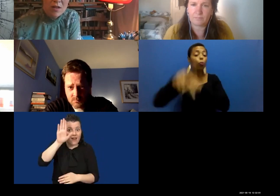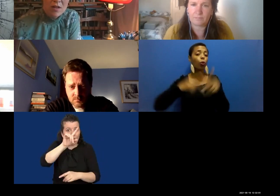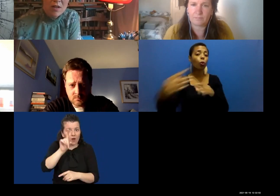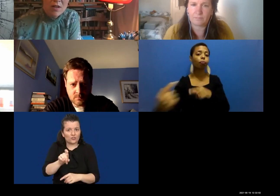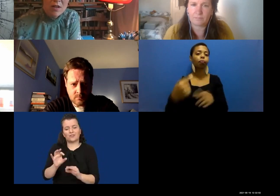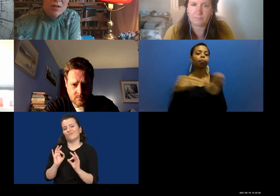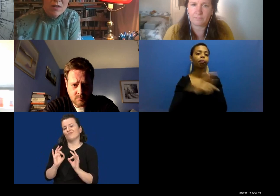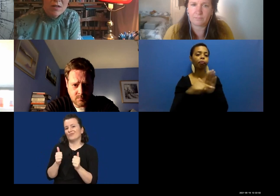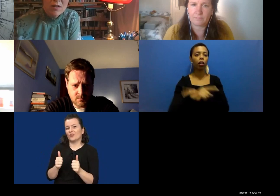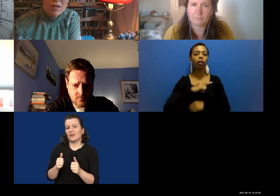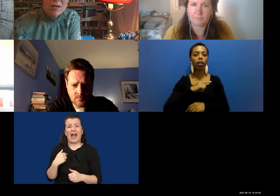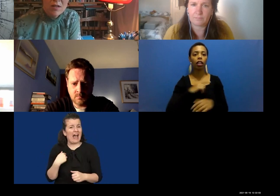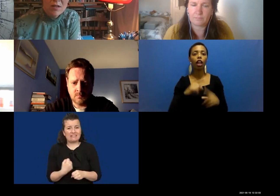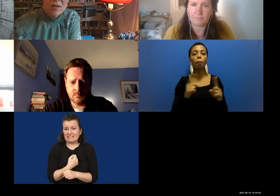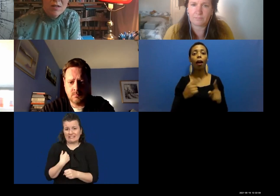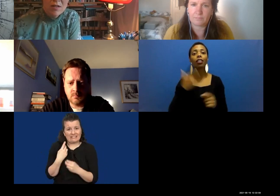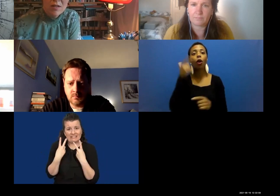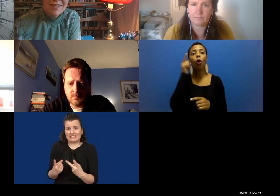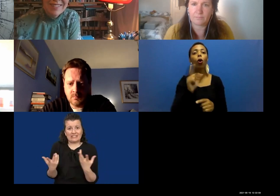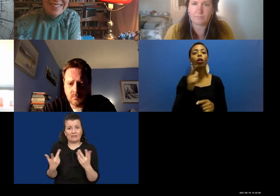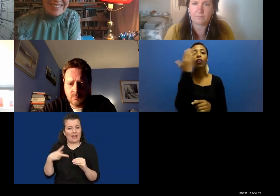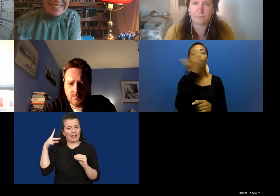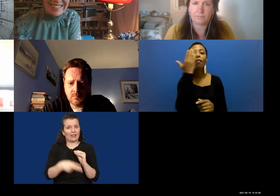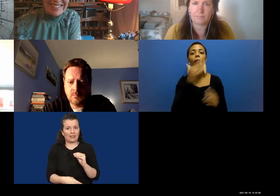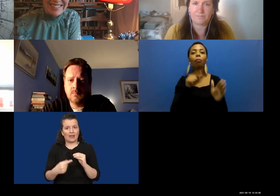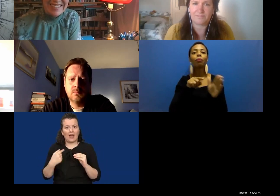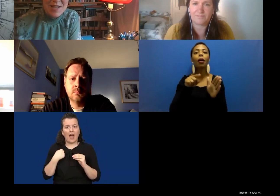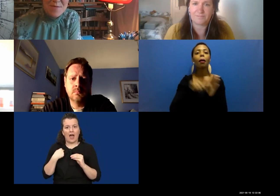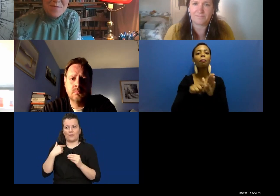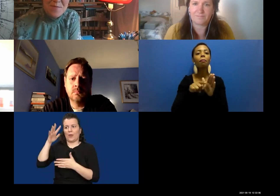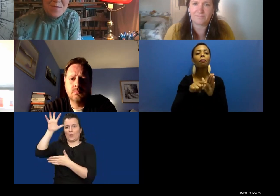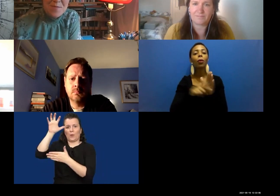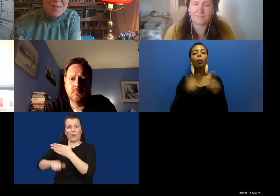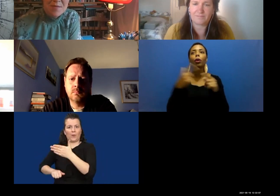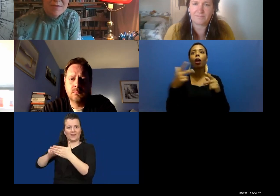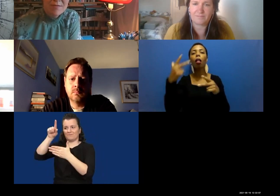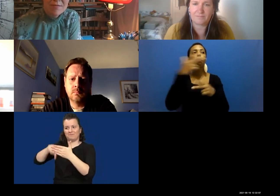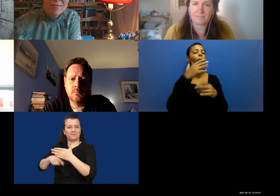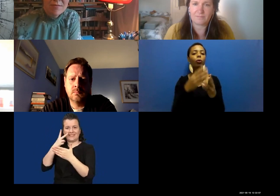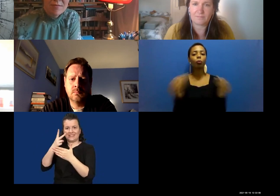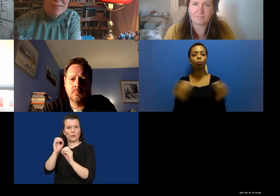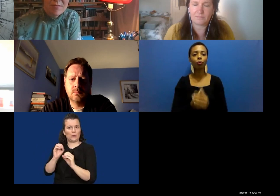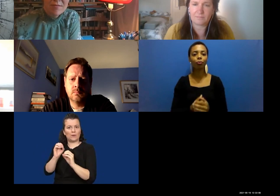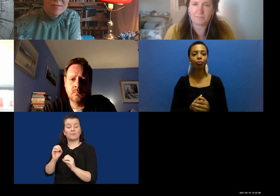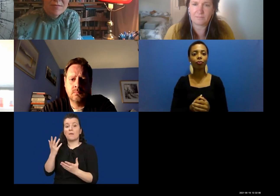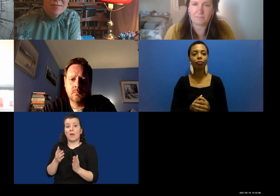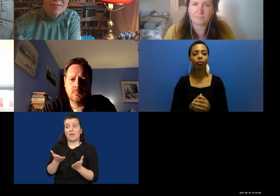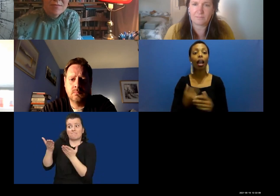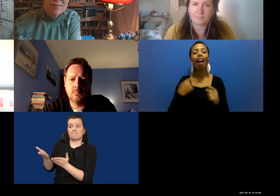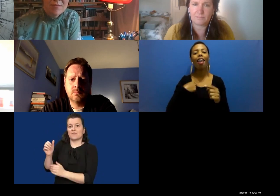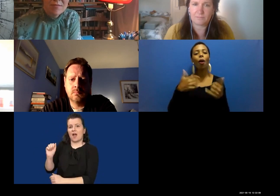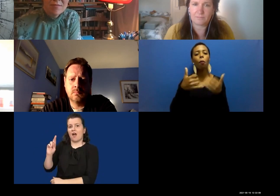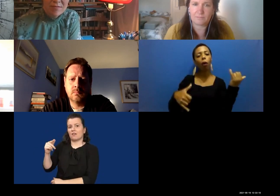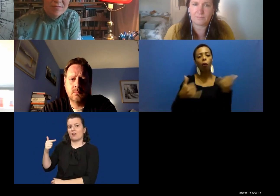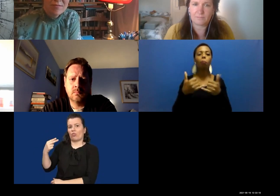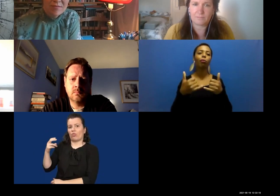I cannot see these questions because I was cut off, but our colleague Arthur will read me